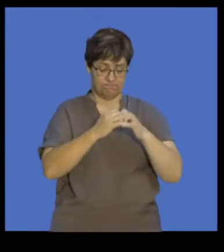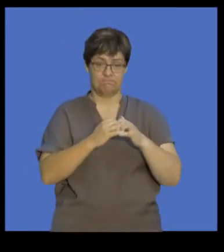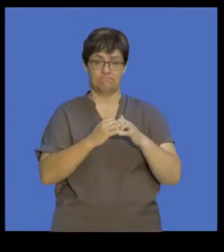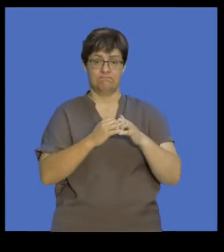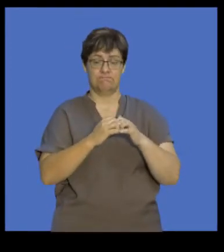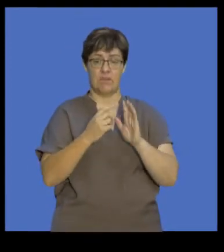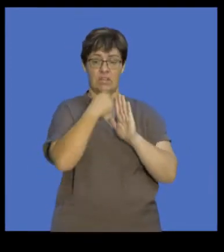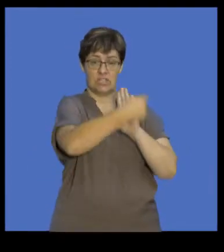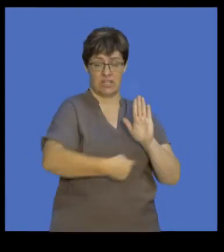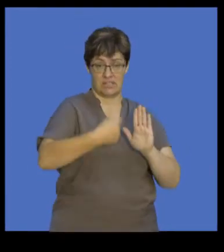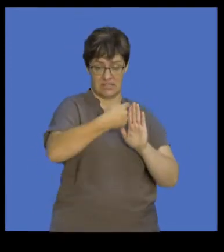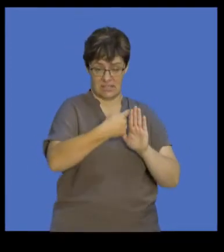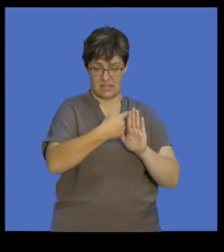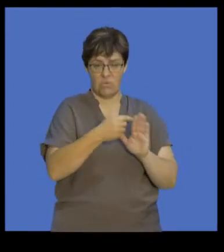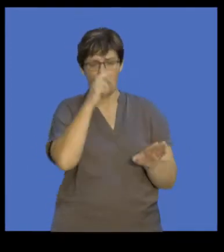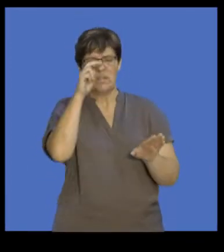circuit, we need a certain,